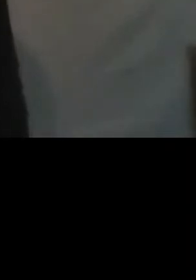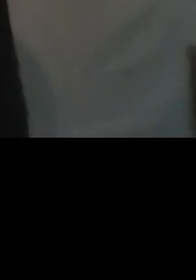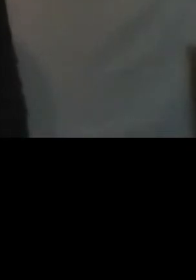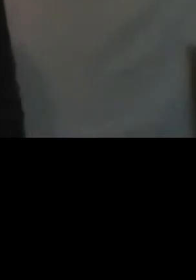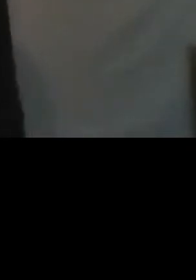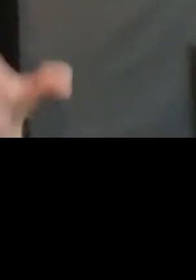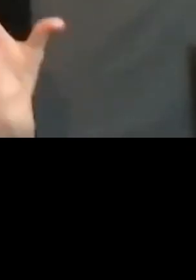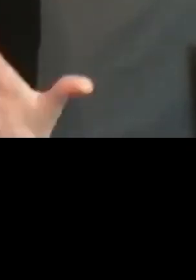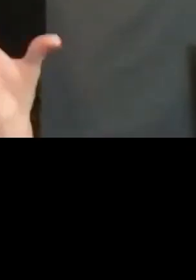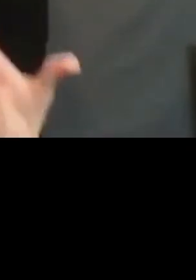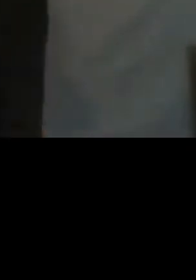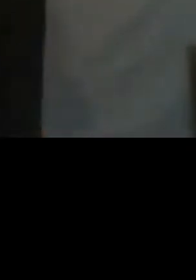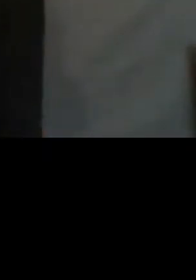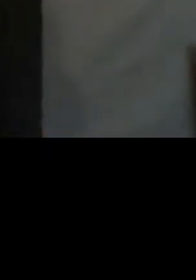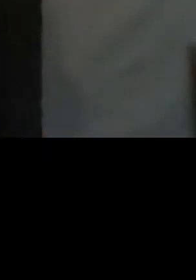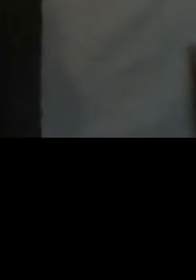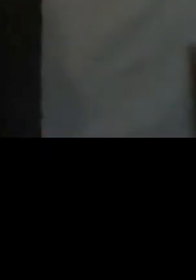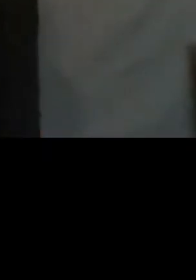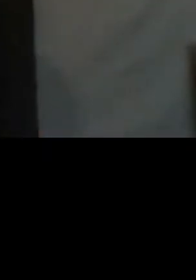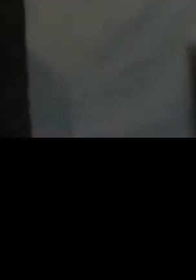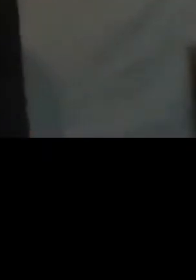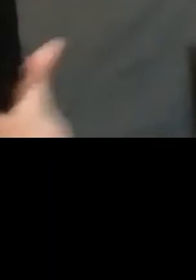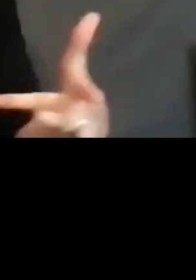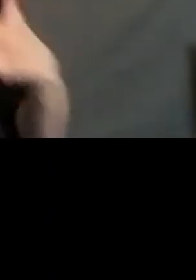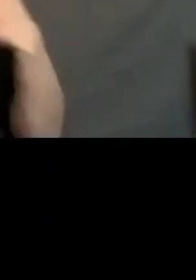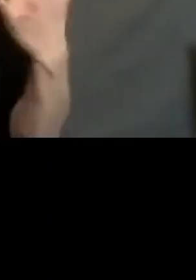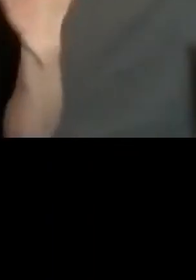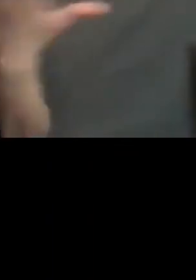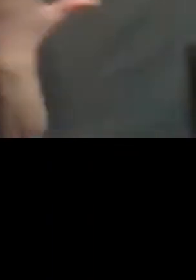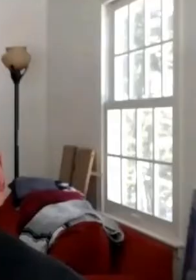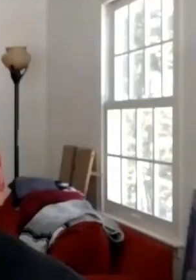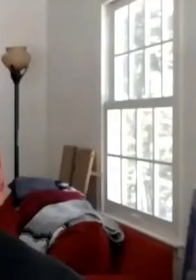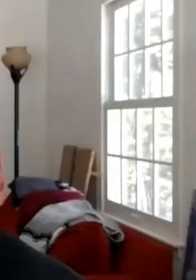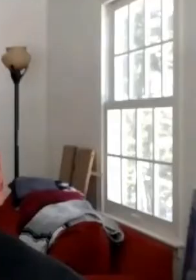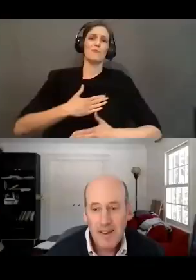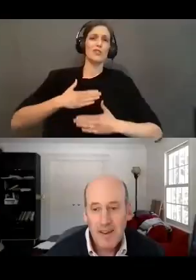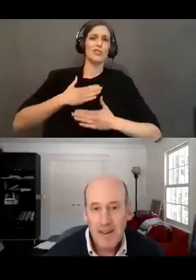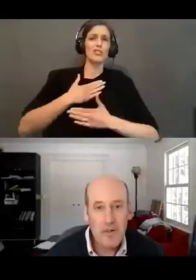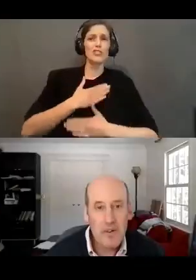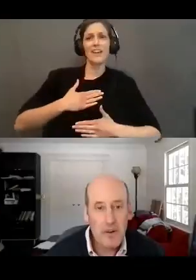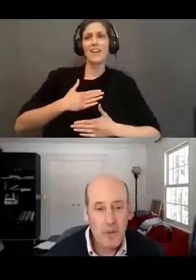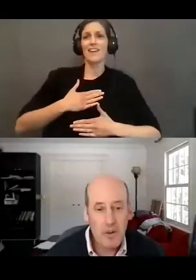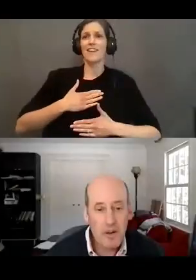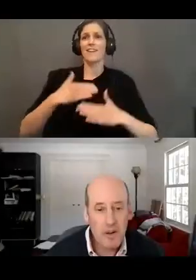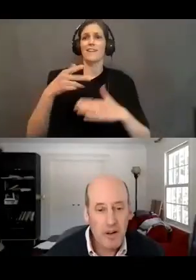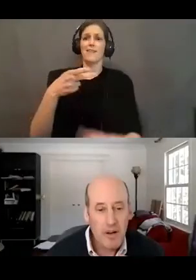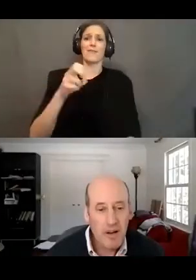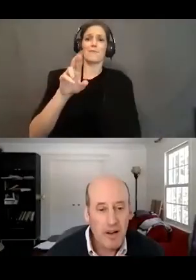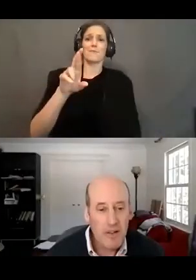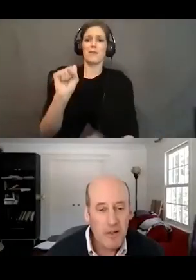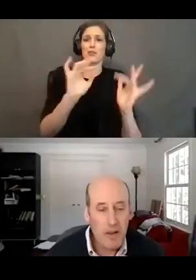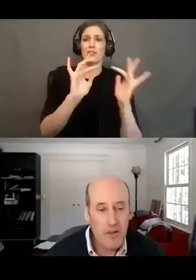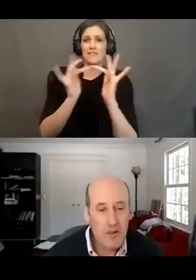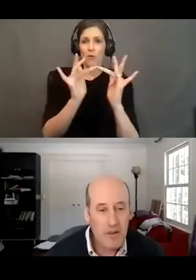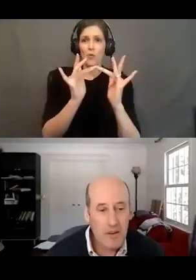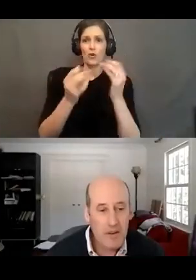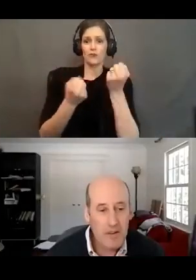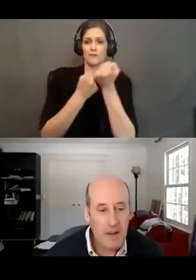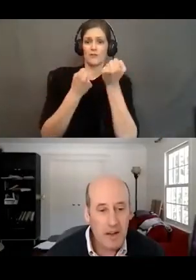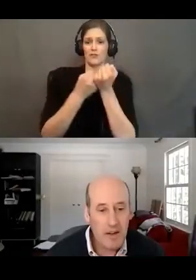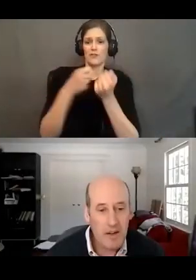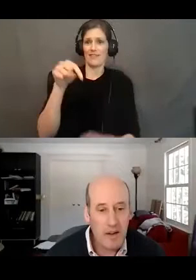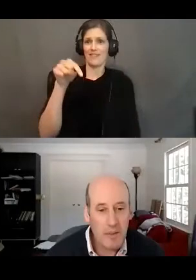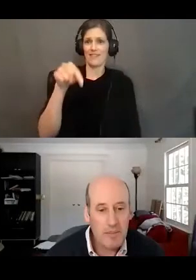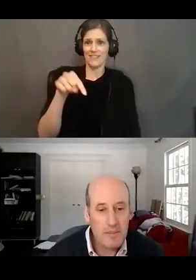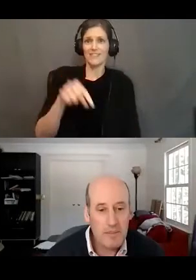Thanks, George. We are excited to be here. We appreciate the Peers Network sponsoring